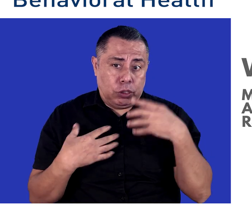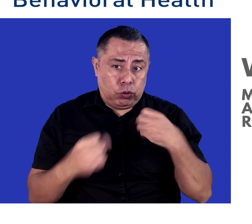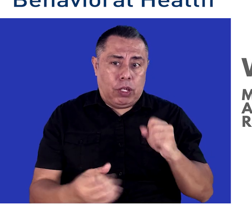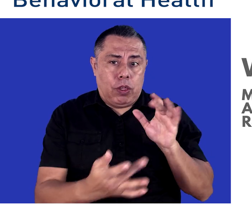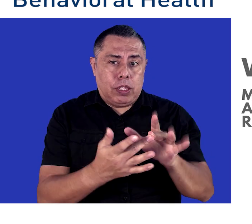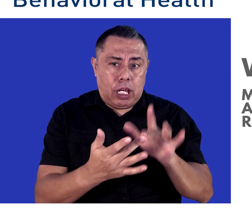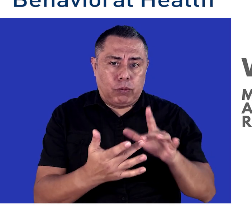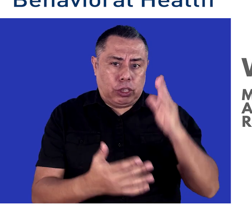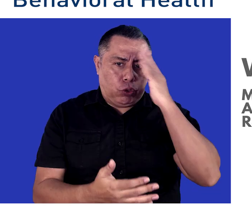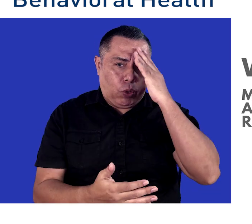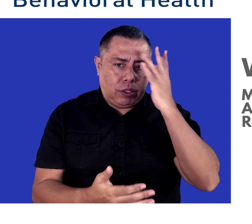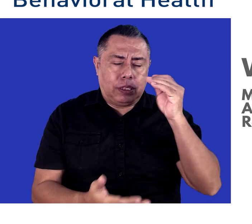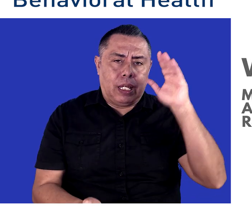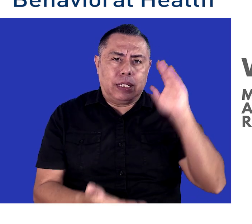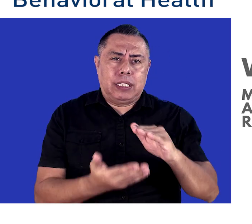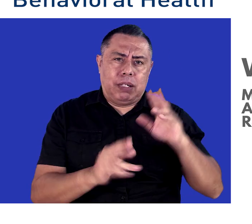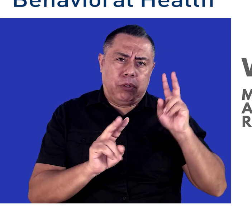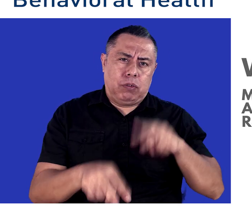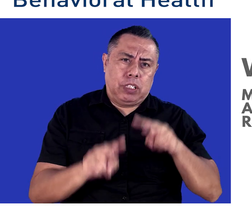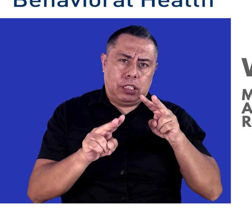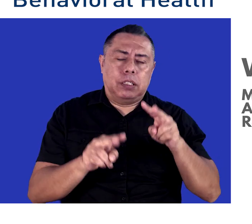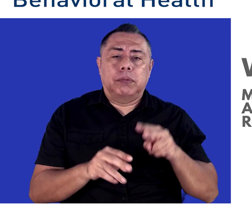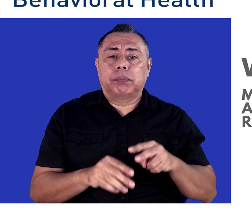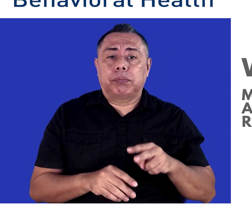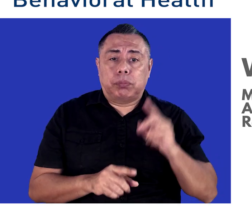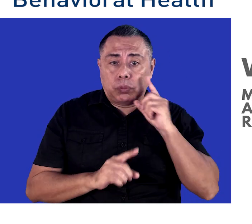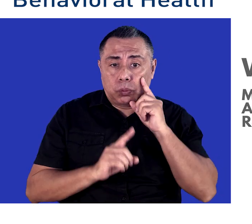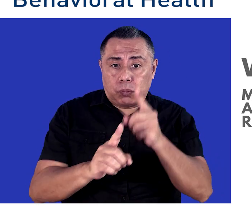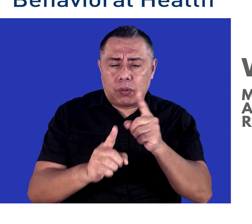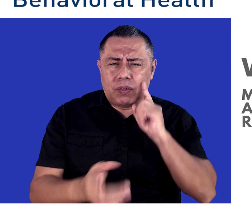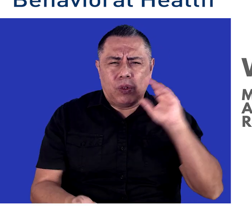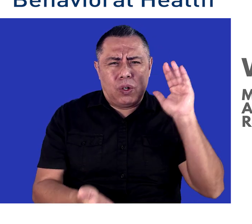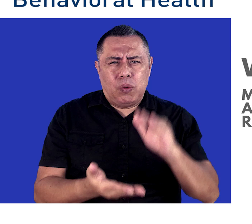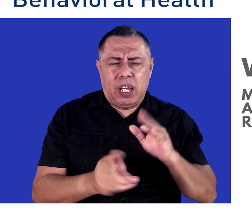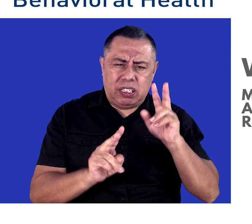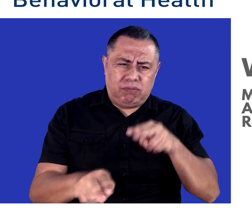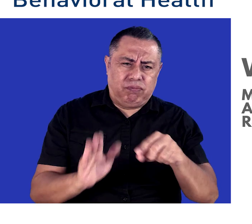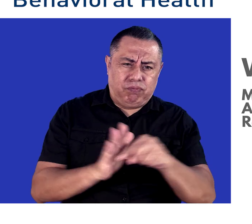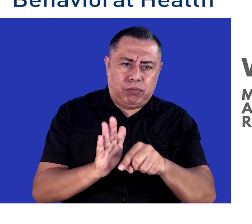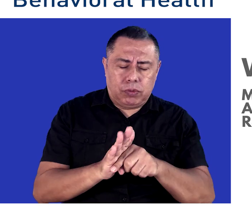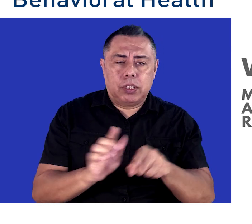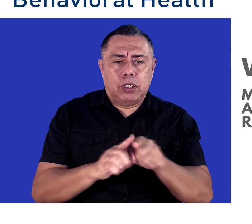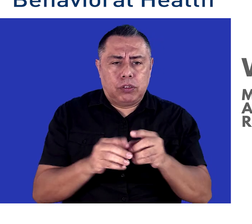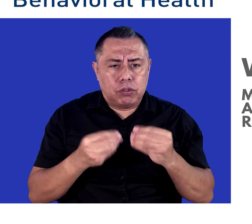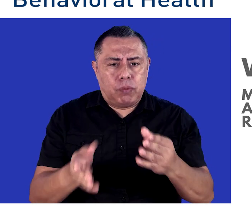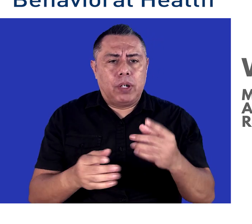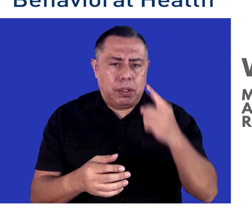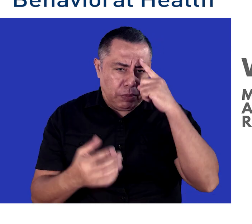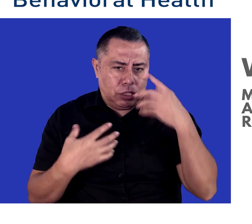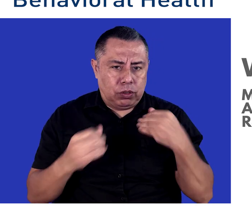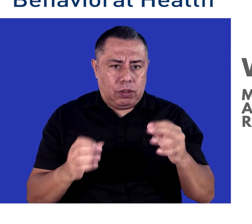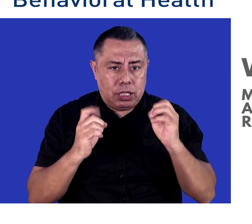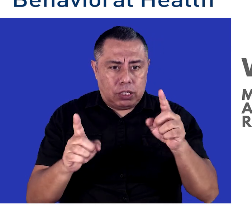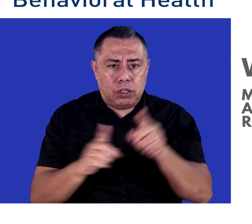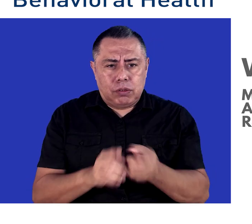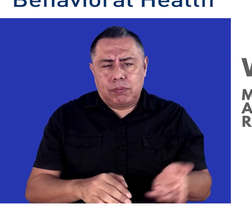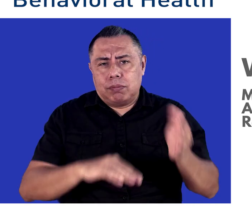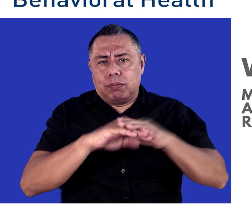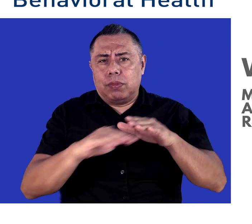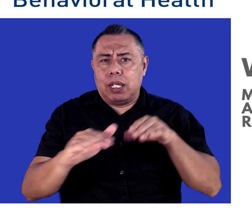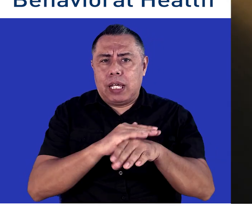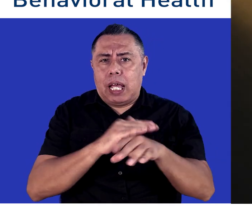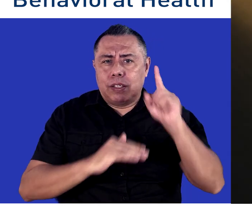and Stigma Reduction, which includes strategies to reduce mental health stigma, provide mental health education, and increase access for